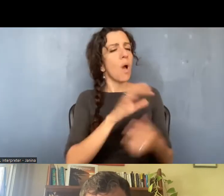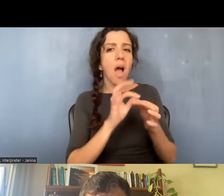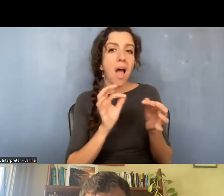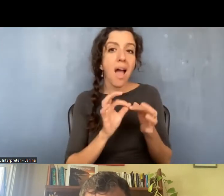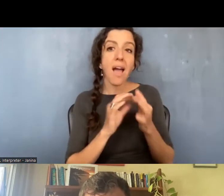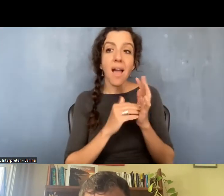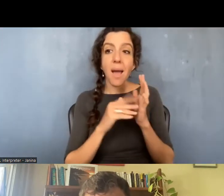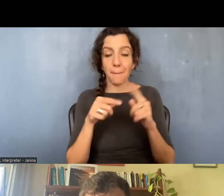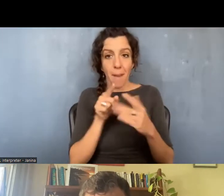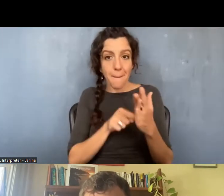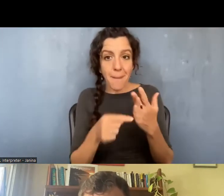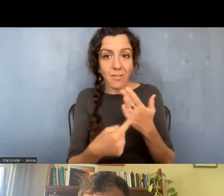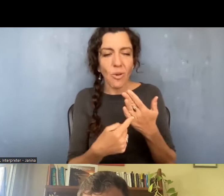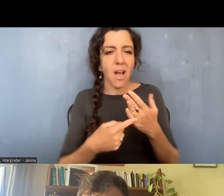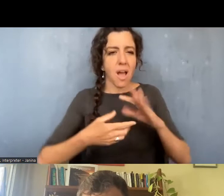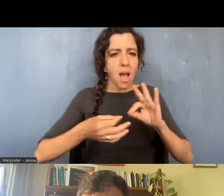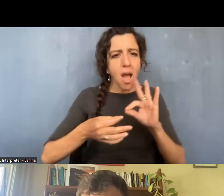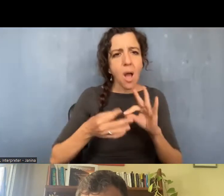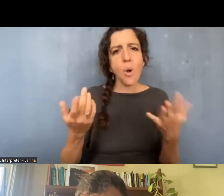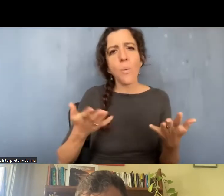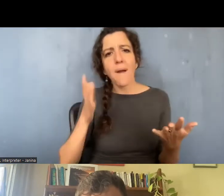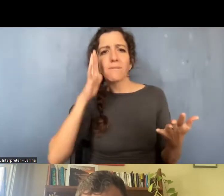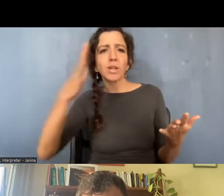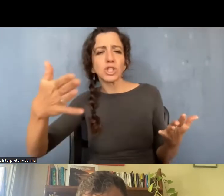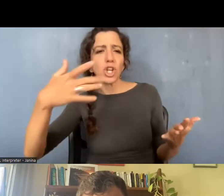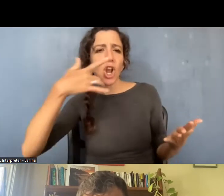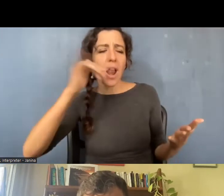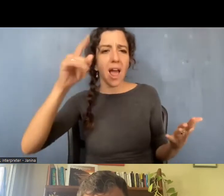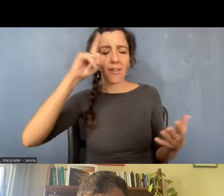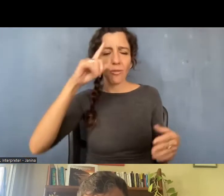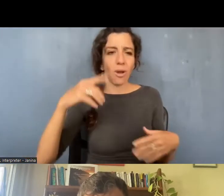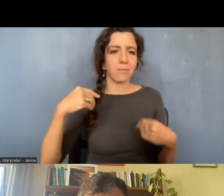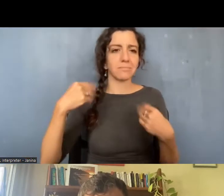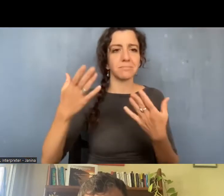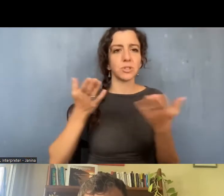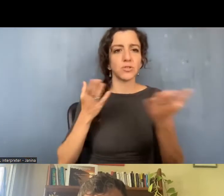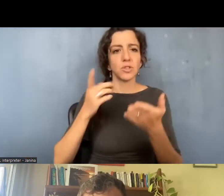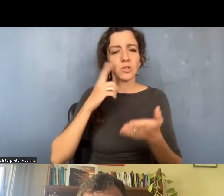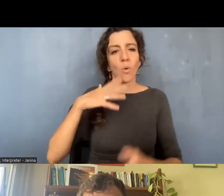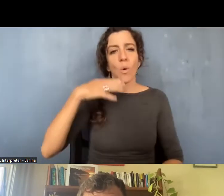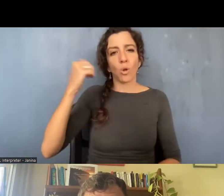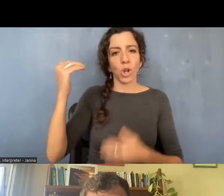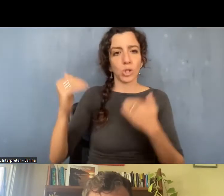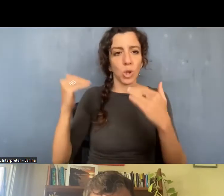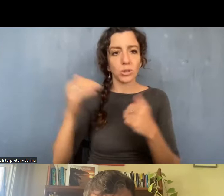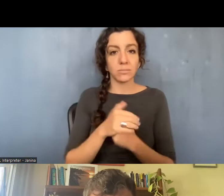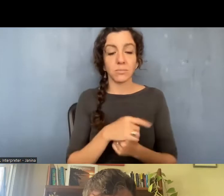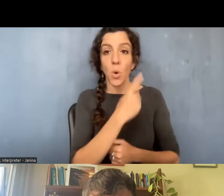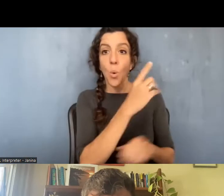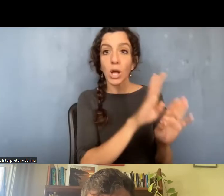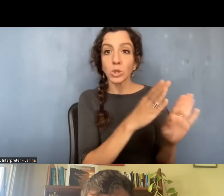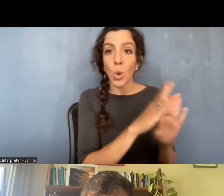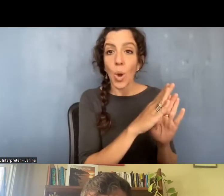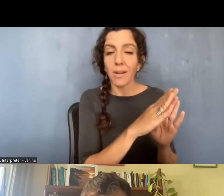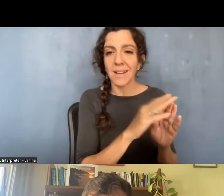the idea of what the future is in serving older adults in California. One door, a house with many